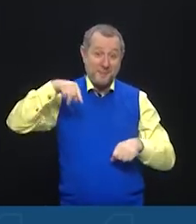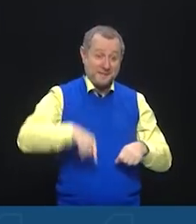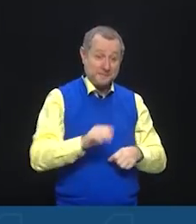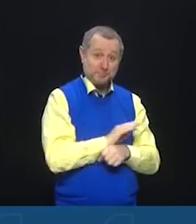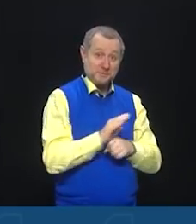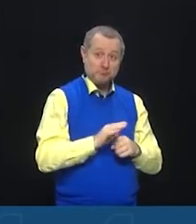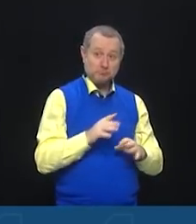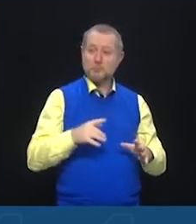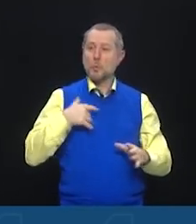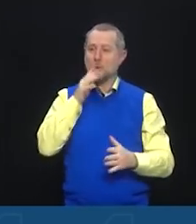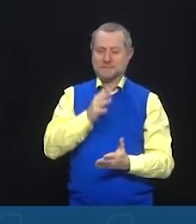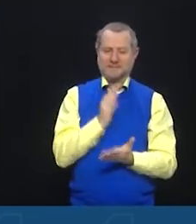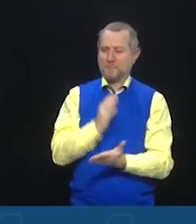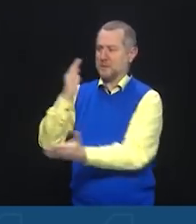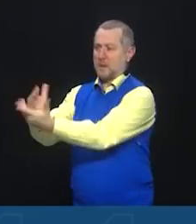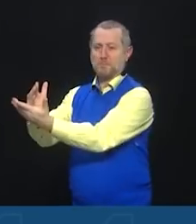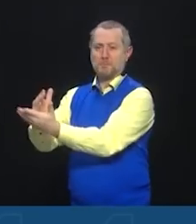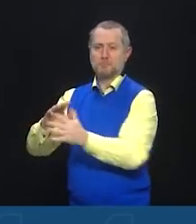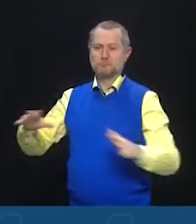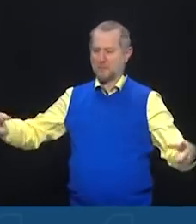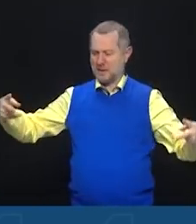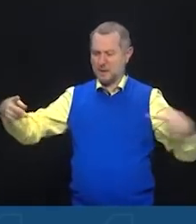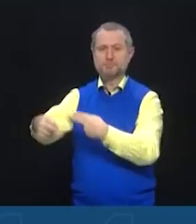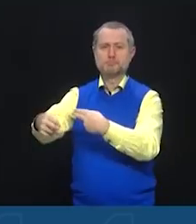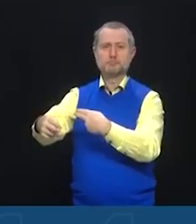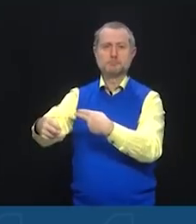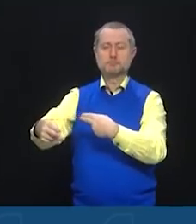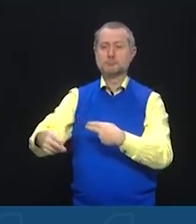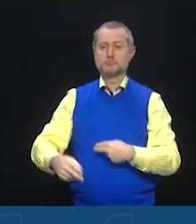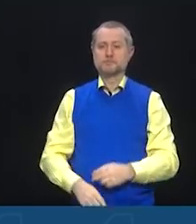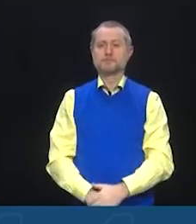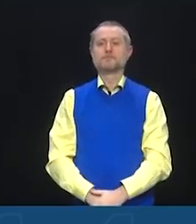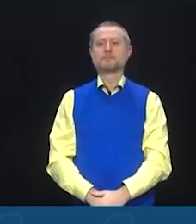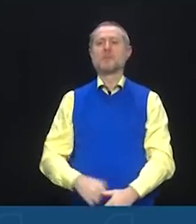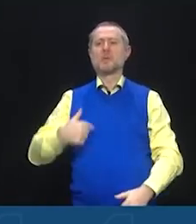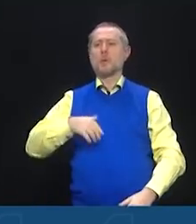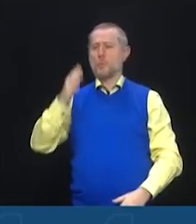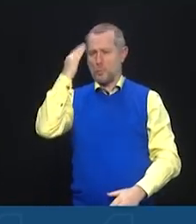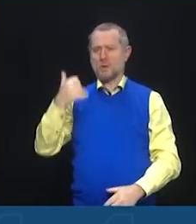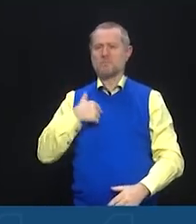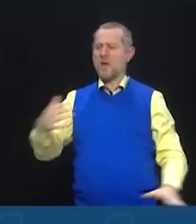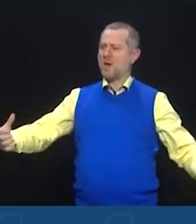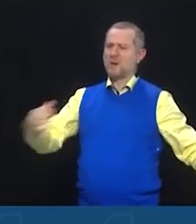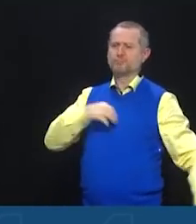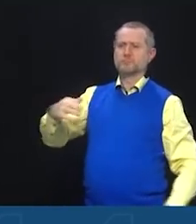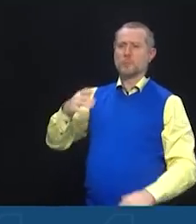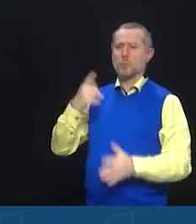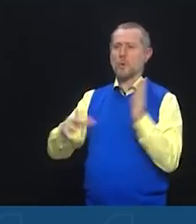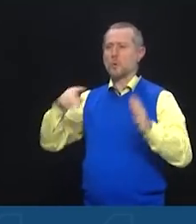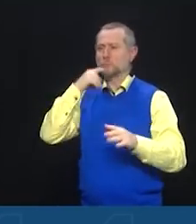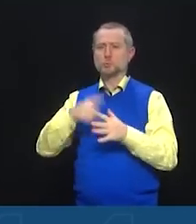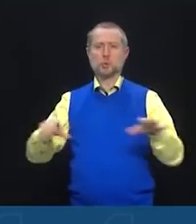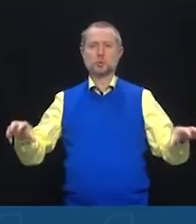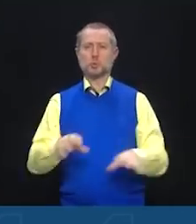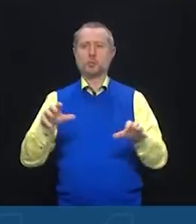cease immediately. That is how we're going to take this strong action in our condemnation of the actions taken by Putin and Russia.